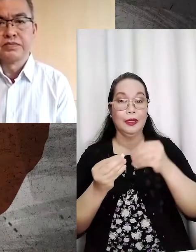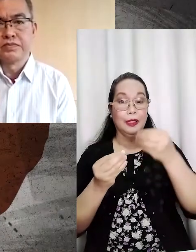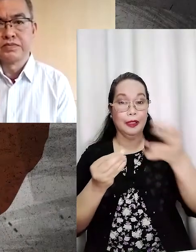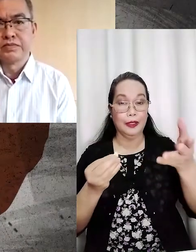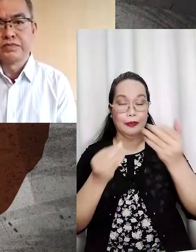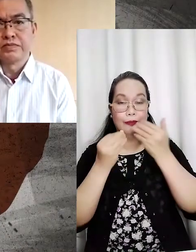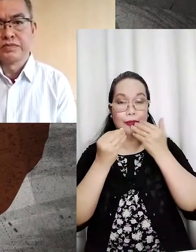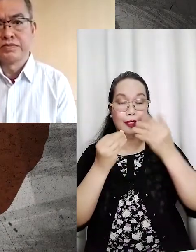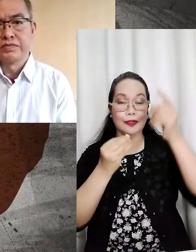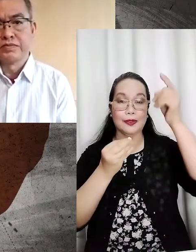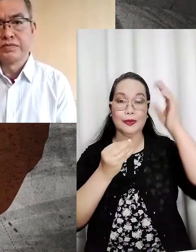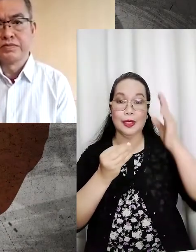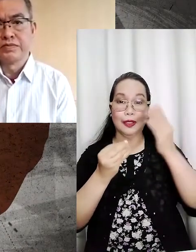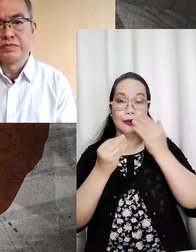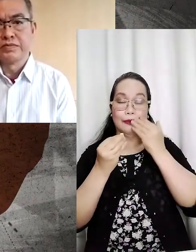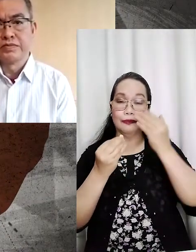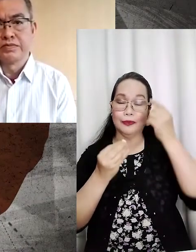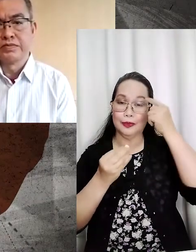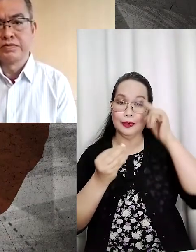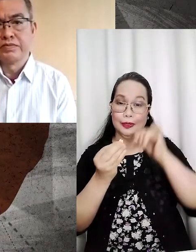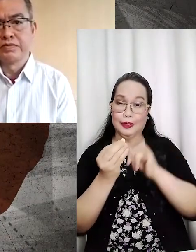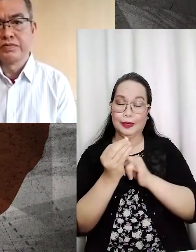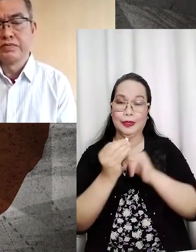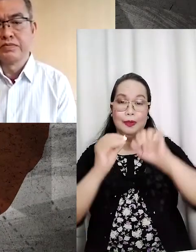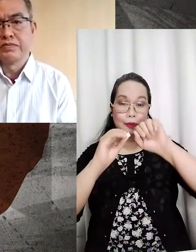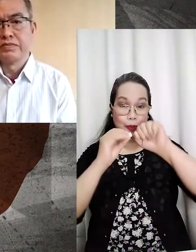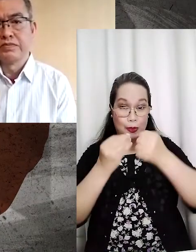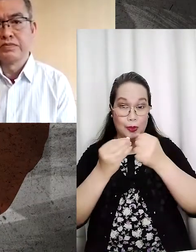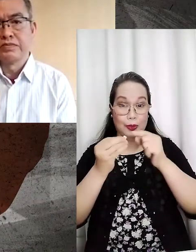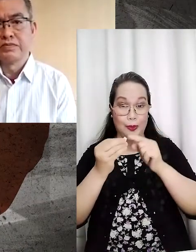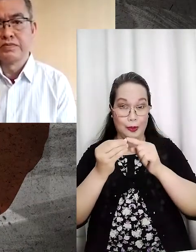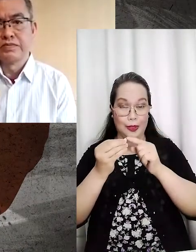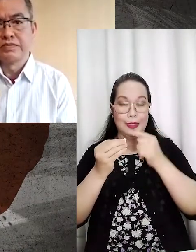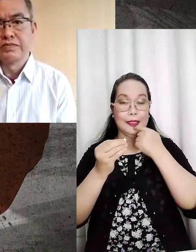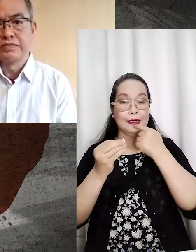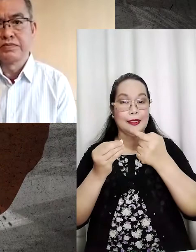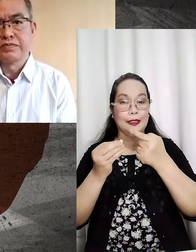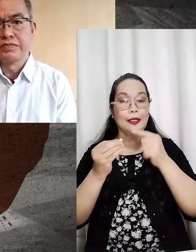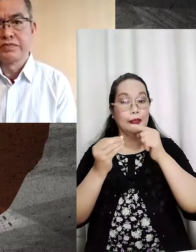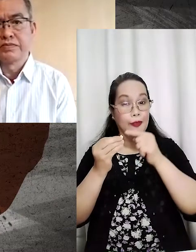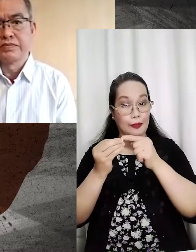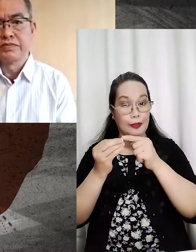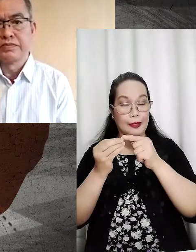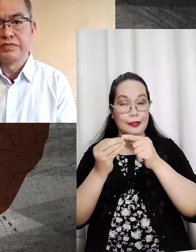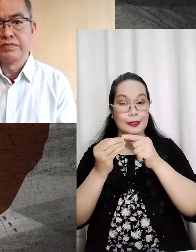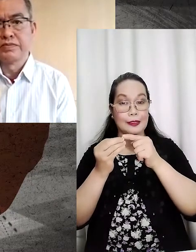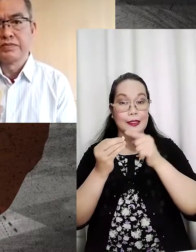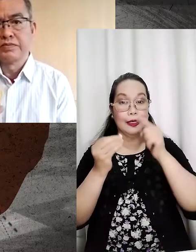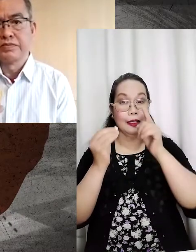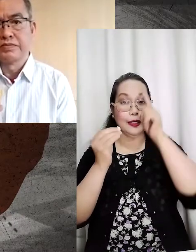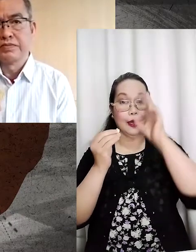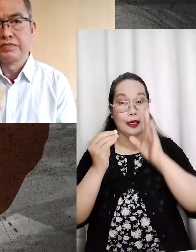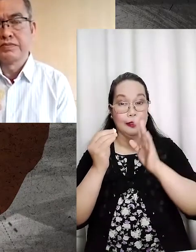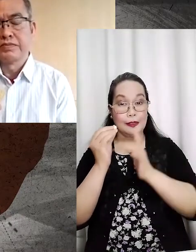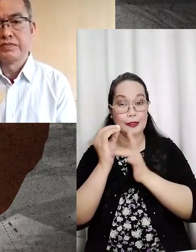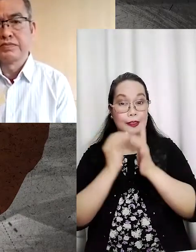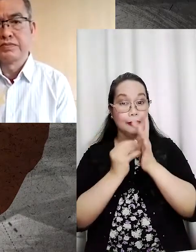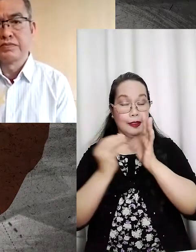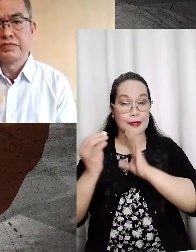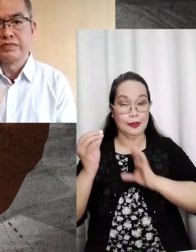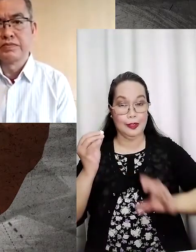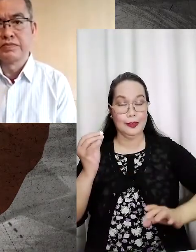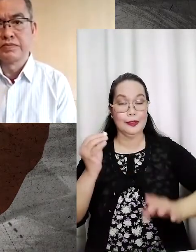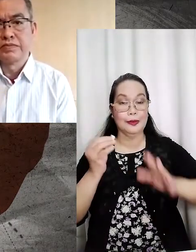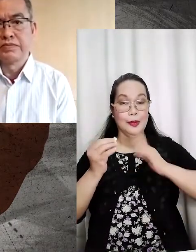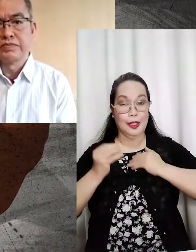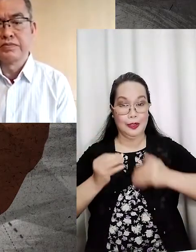and He gave thanks to God for it. Then He broke it and He said, "This is my body, which